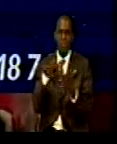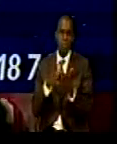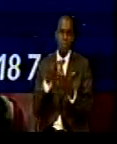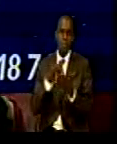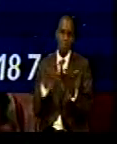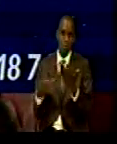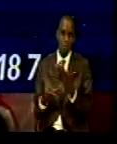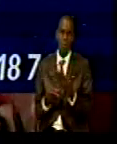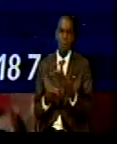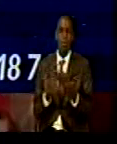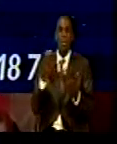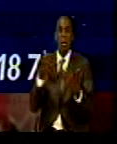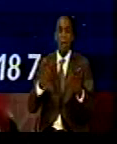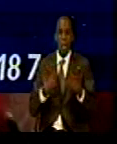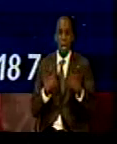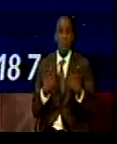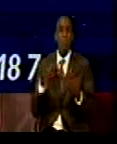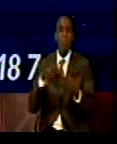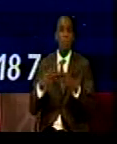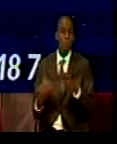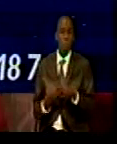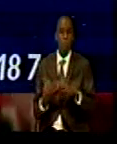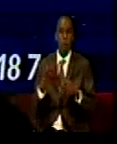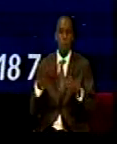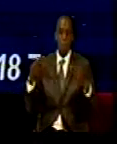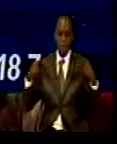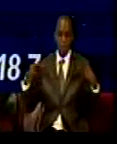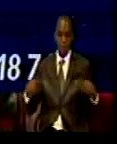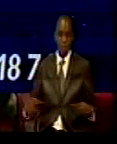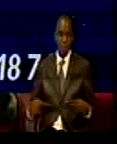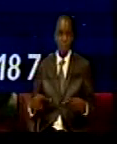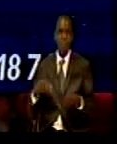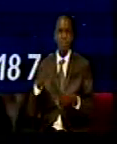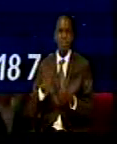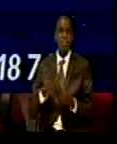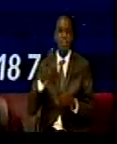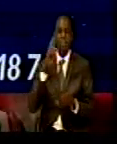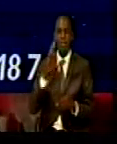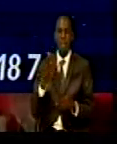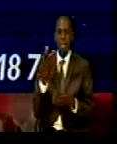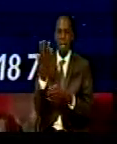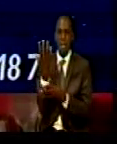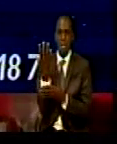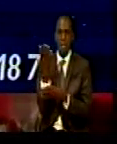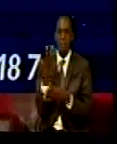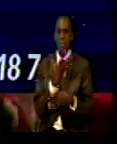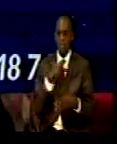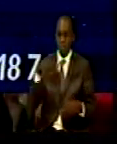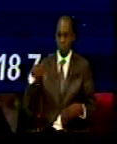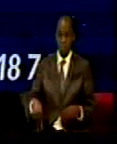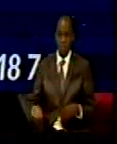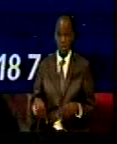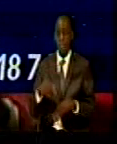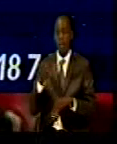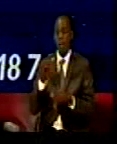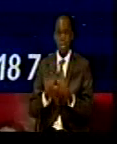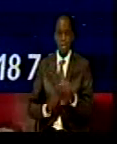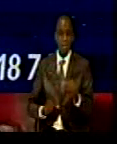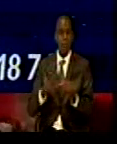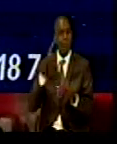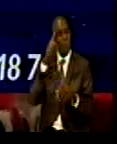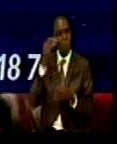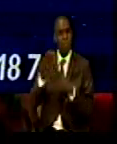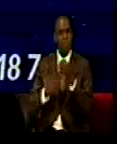arthritis for 3 years now, pains in my leg and in my hand. Before I sleep in the night, I must take